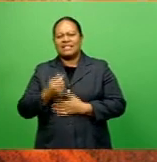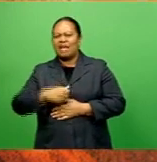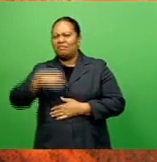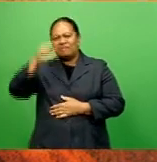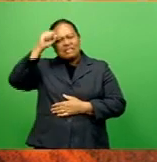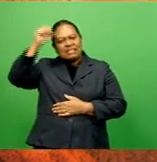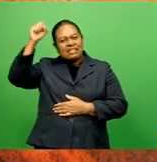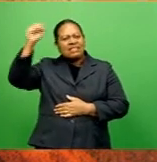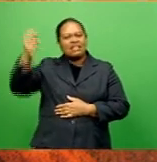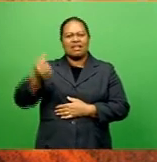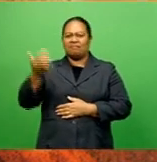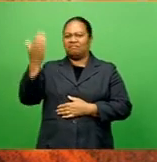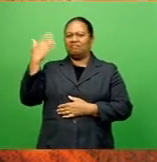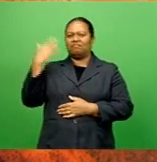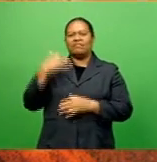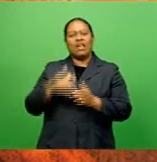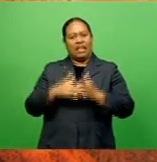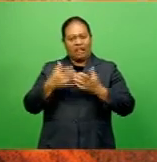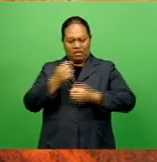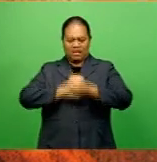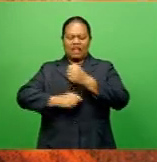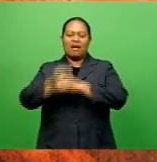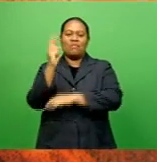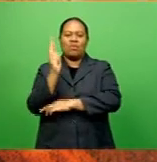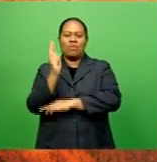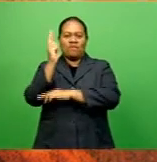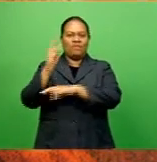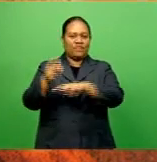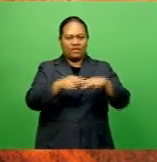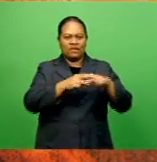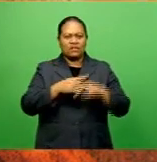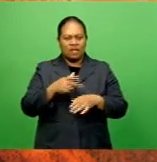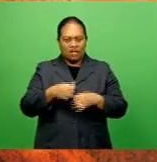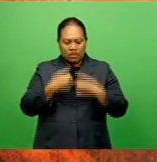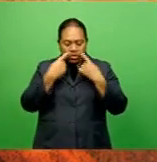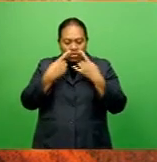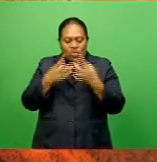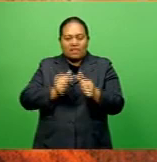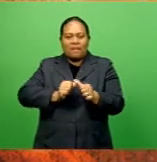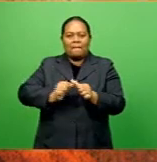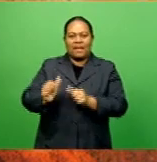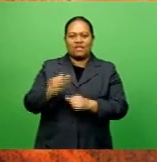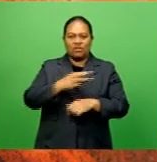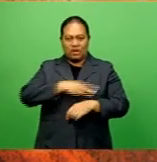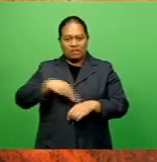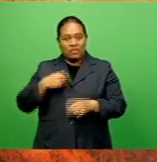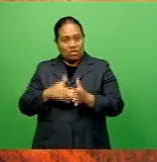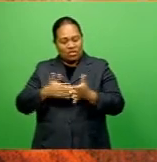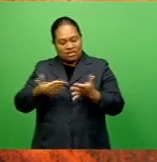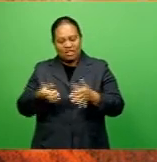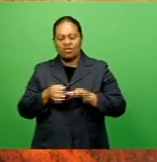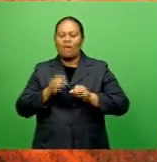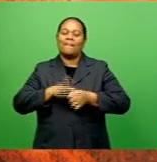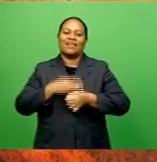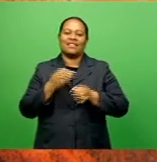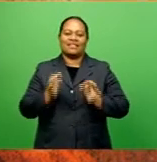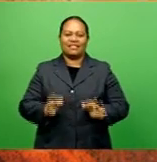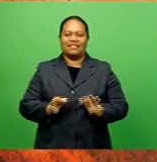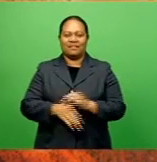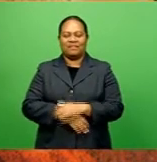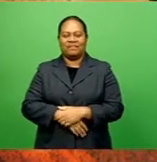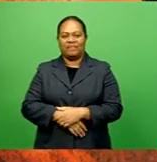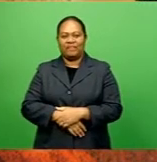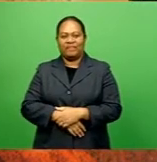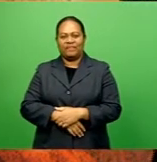finals champions, now national reps, are hoping for the best outcome when the ministry meets to make a decision. Vinina Rakautonga has